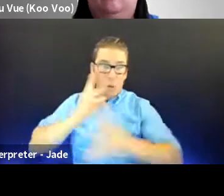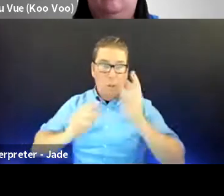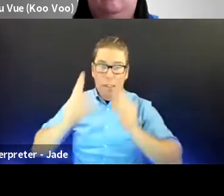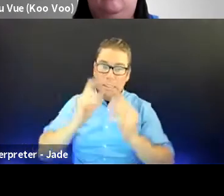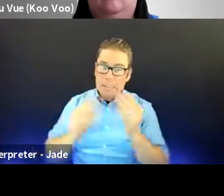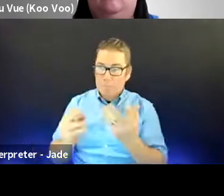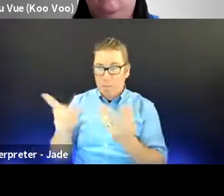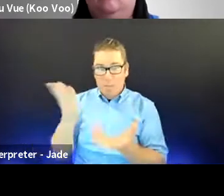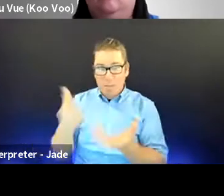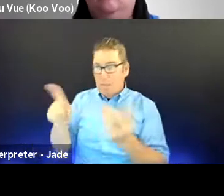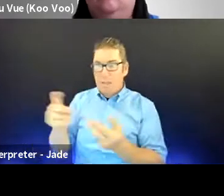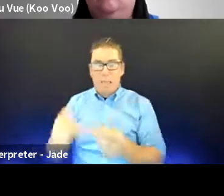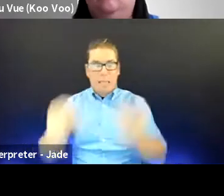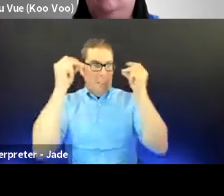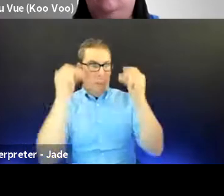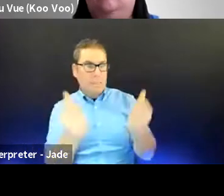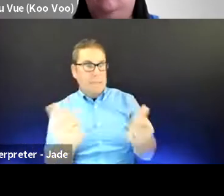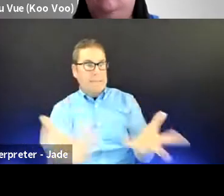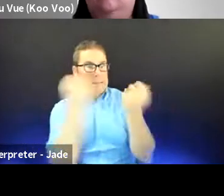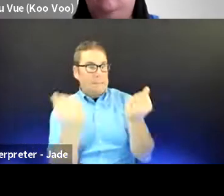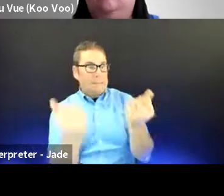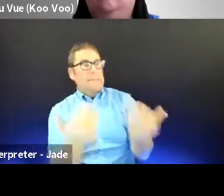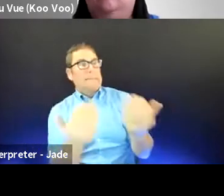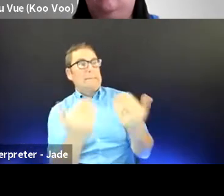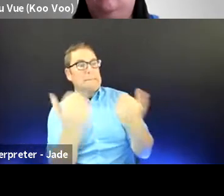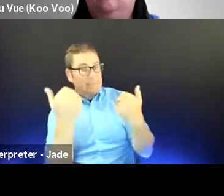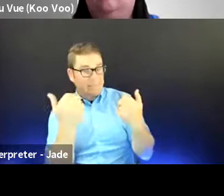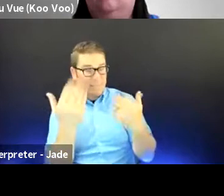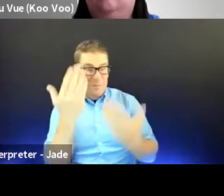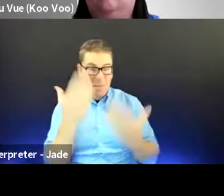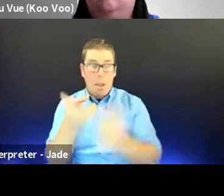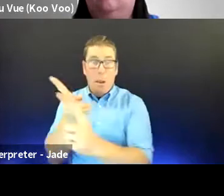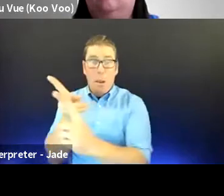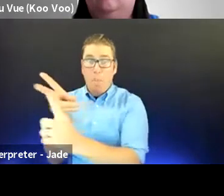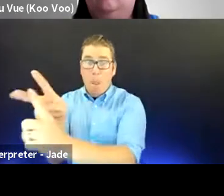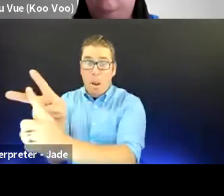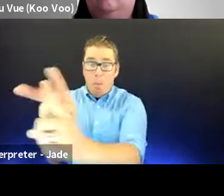You might be surprised about what amazing opportunities are out there. But again, that's